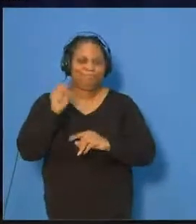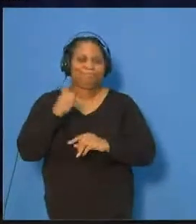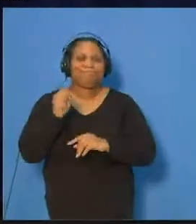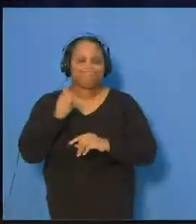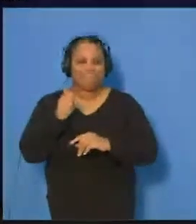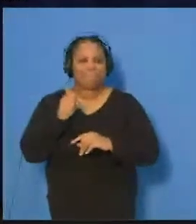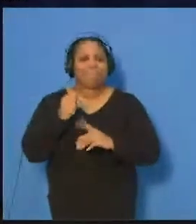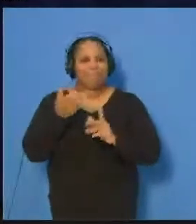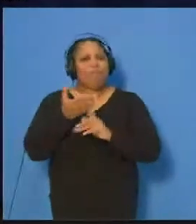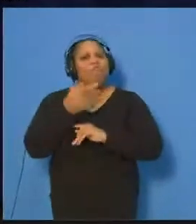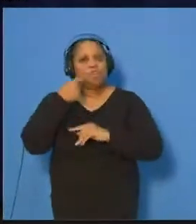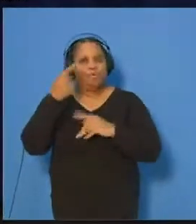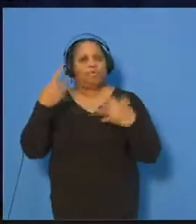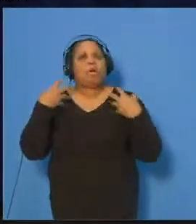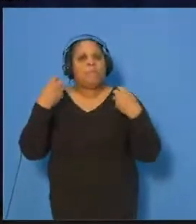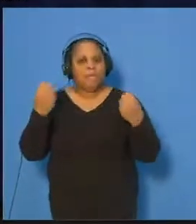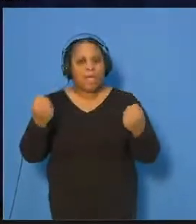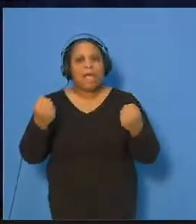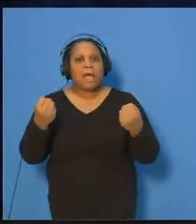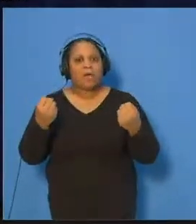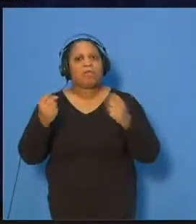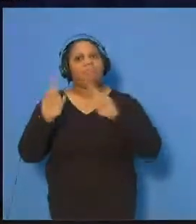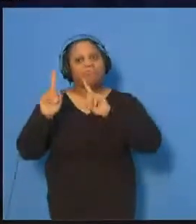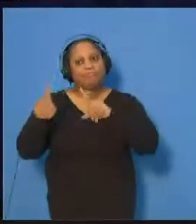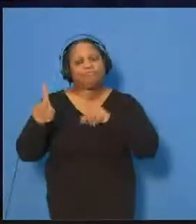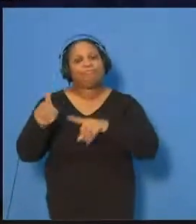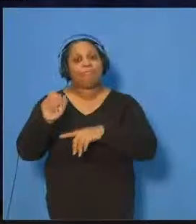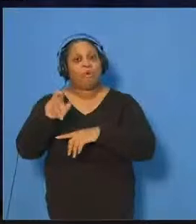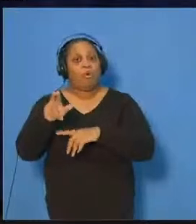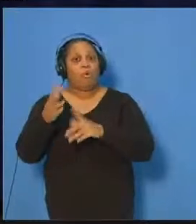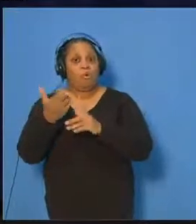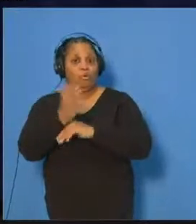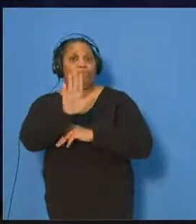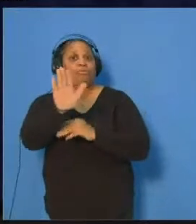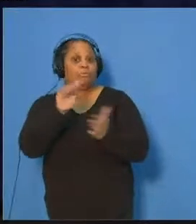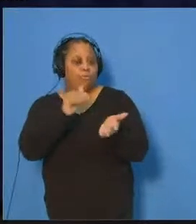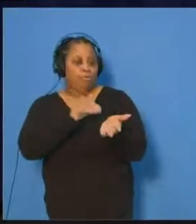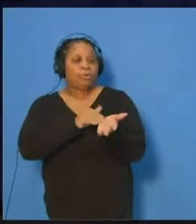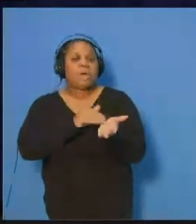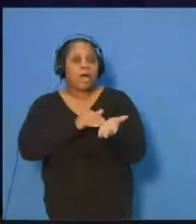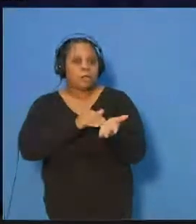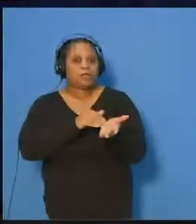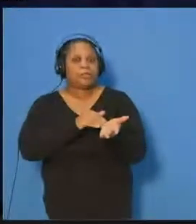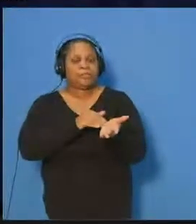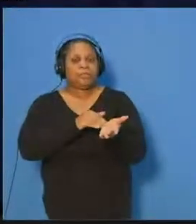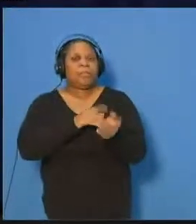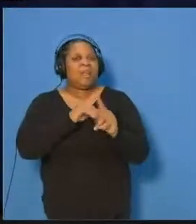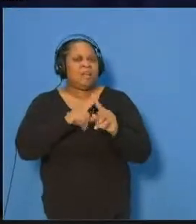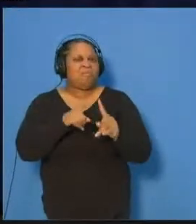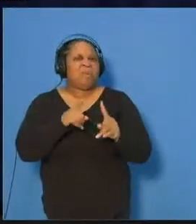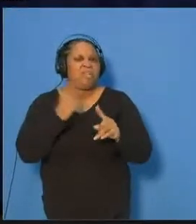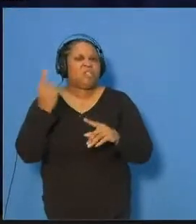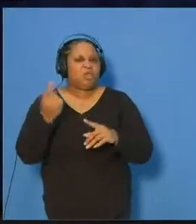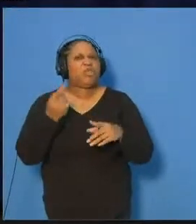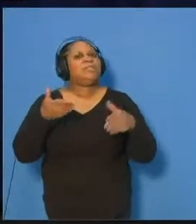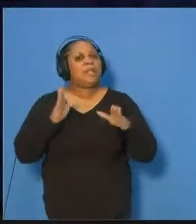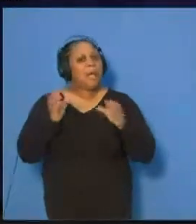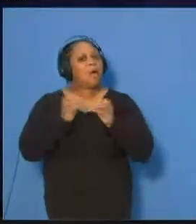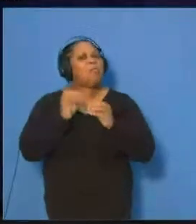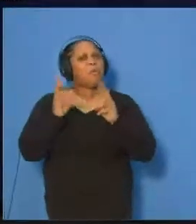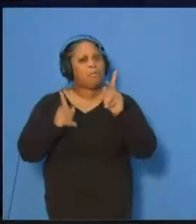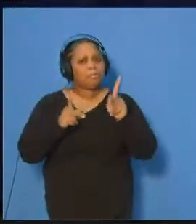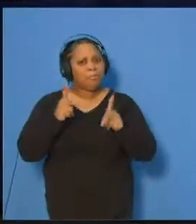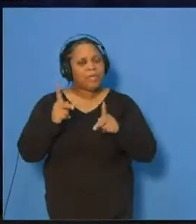go through either a public health official or your particular doctor. But it was just opened up just to allow there to be more persons to go